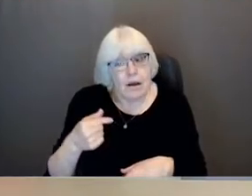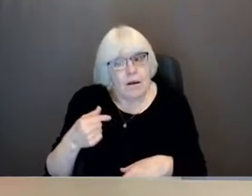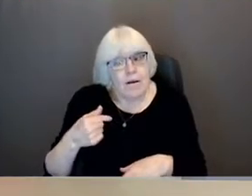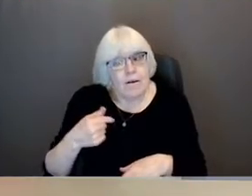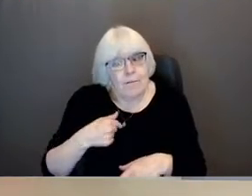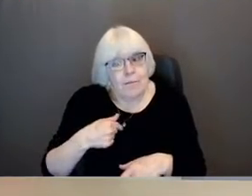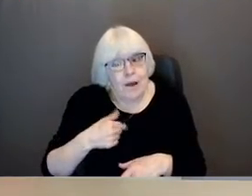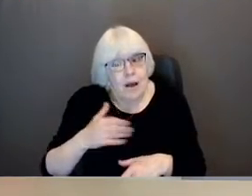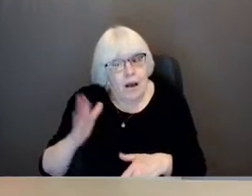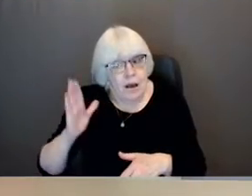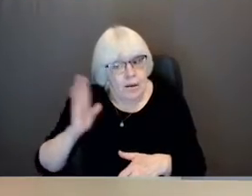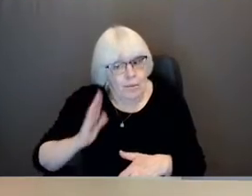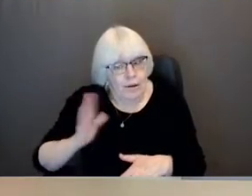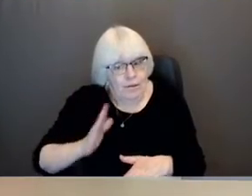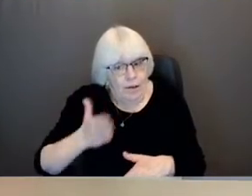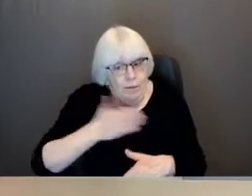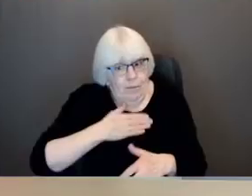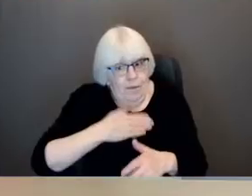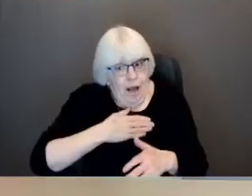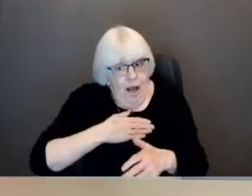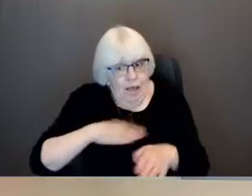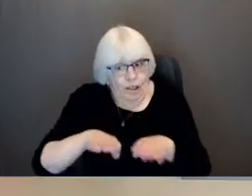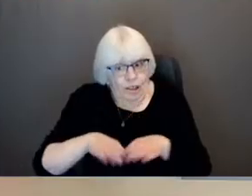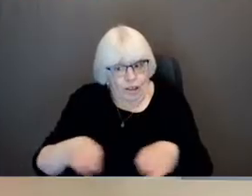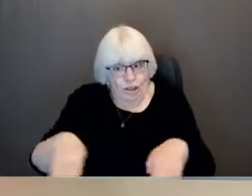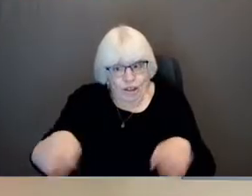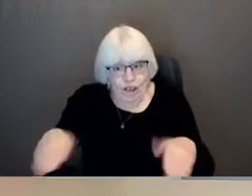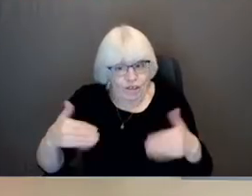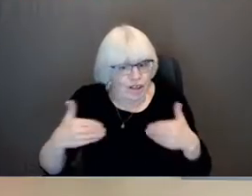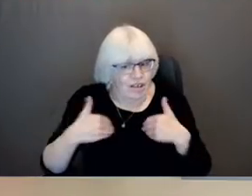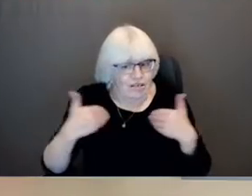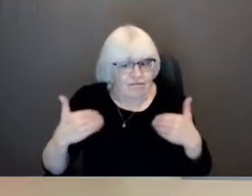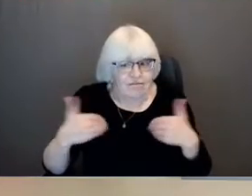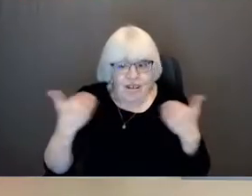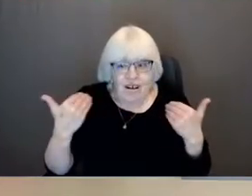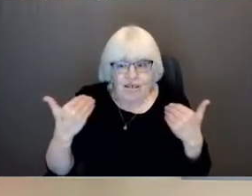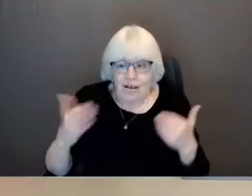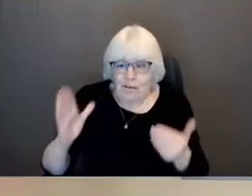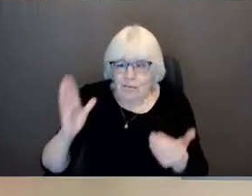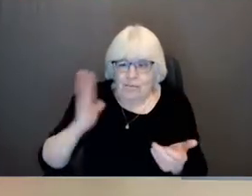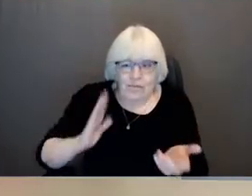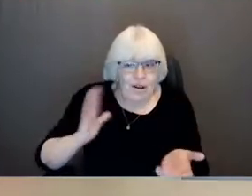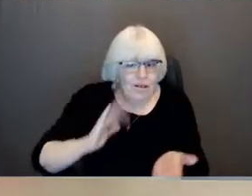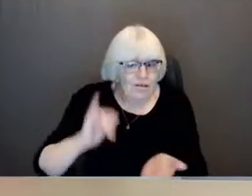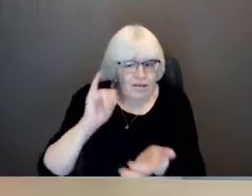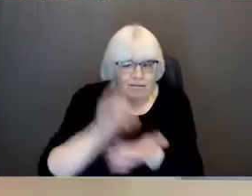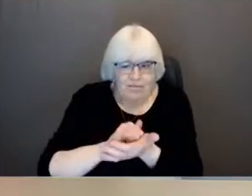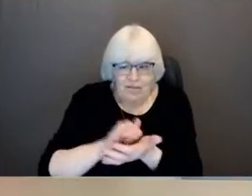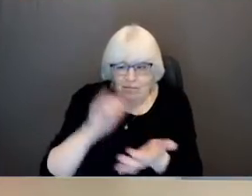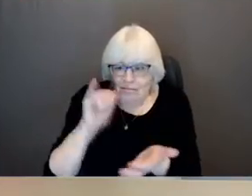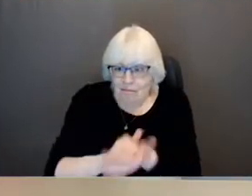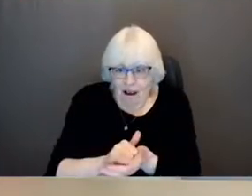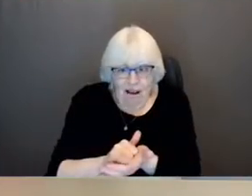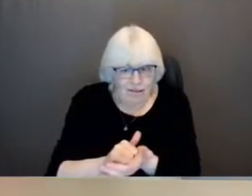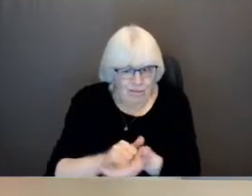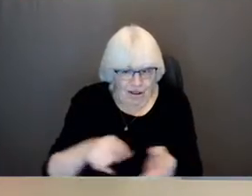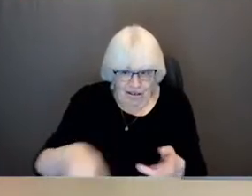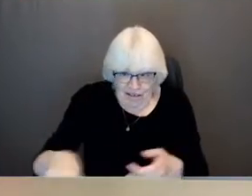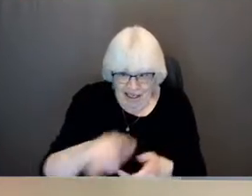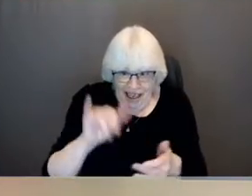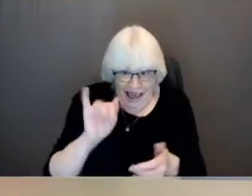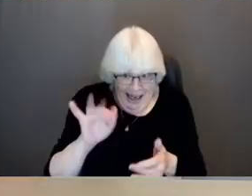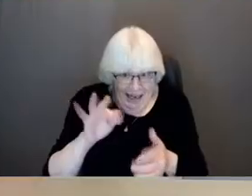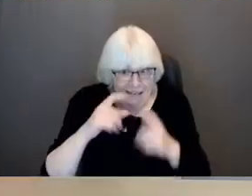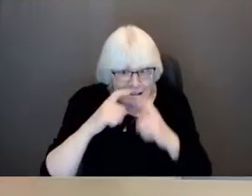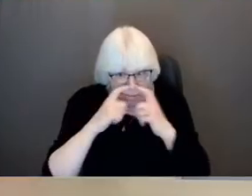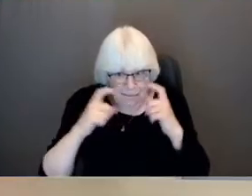wear masks would have been, impossible in many cases. So I think it's to do what's reasonable. There